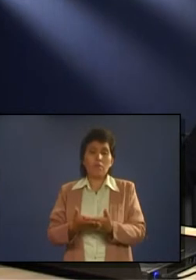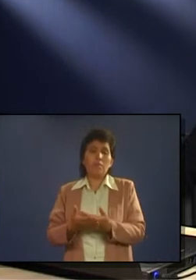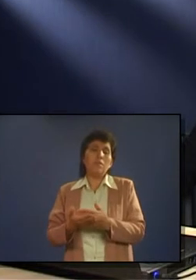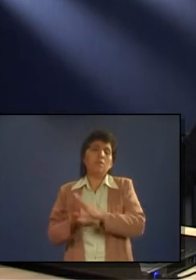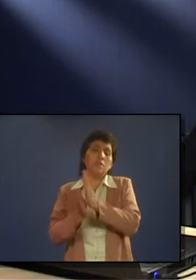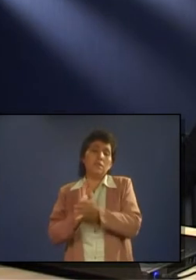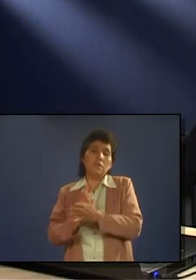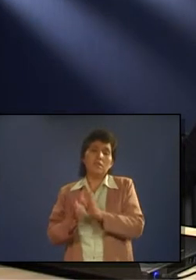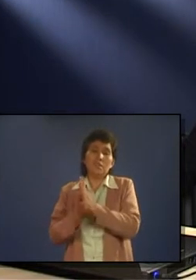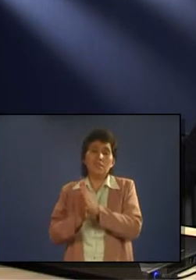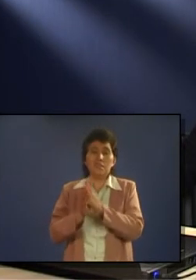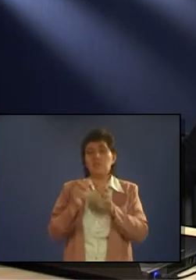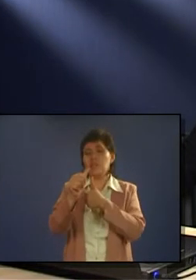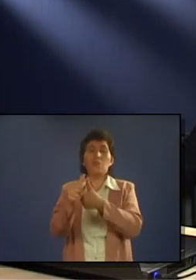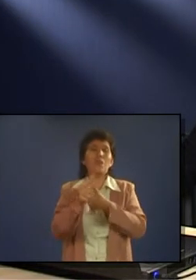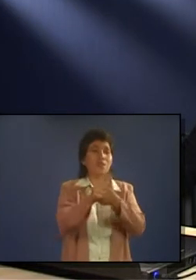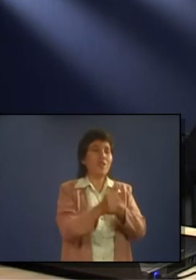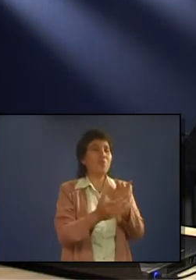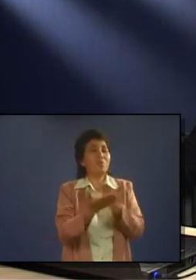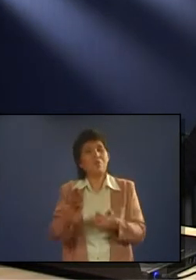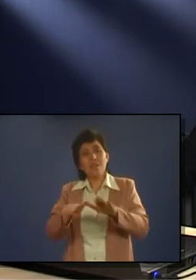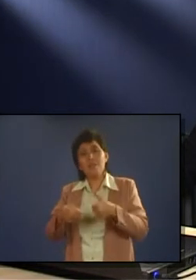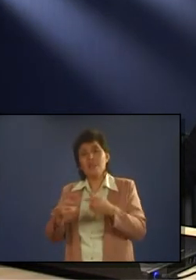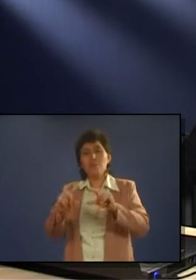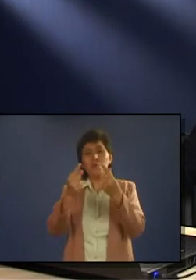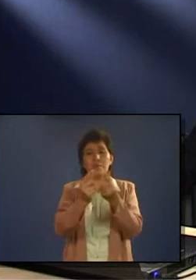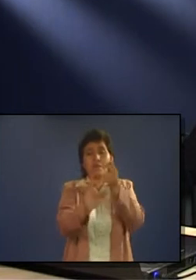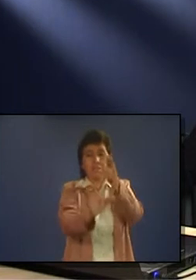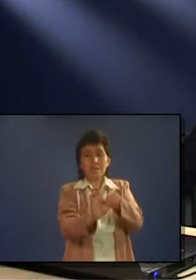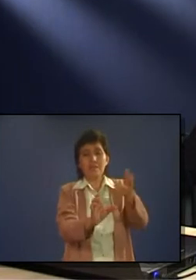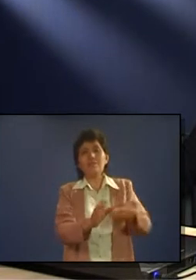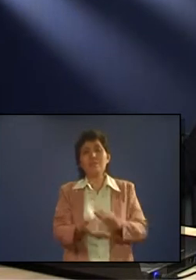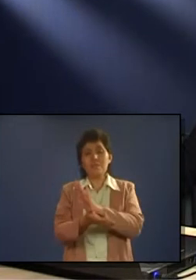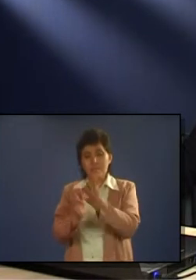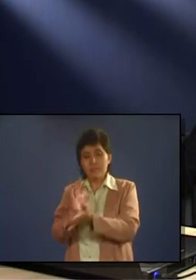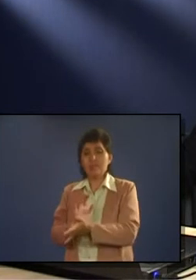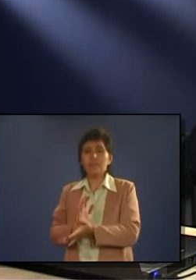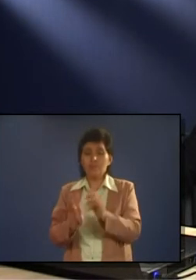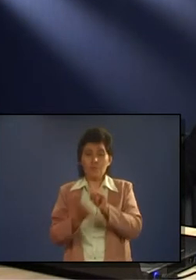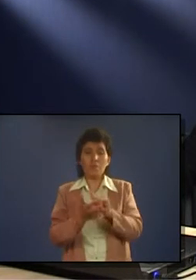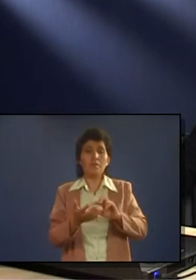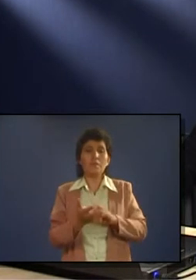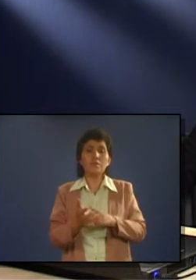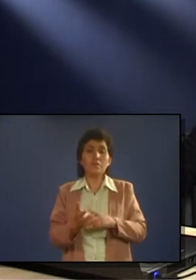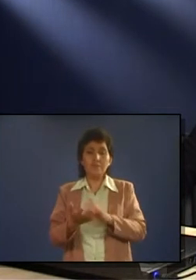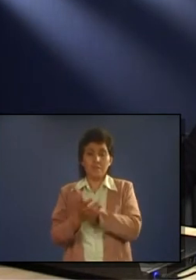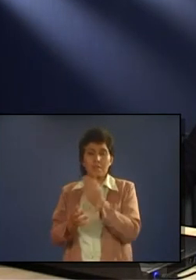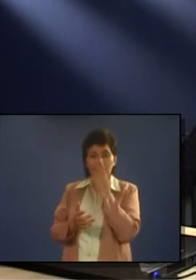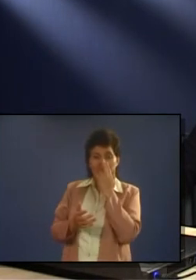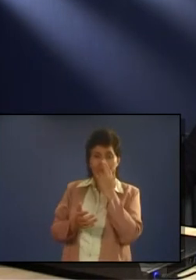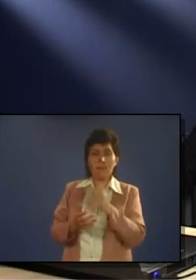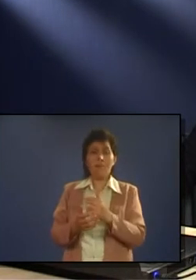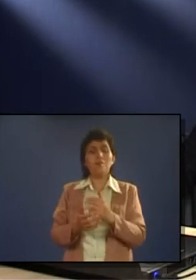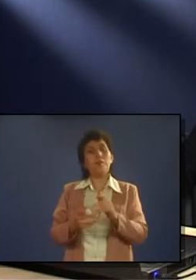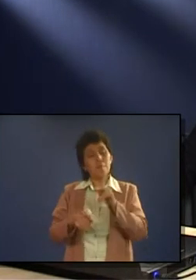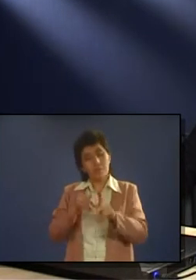normally. And I try to tickle him and just, hey, we are watching you right now. And it's quite funny. People become